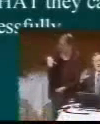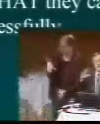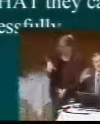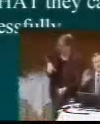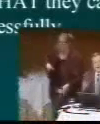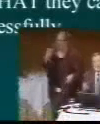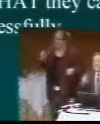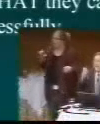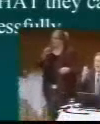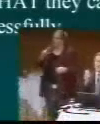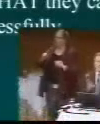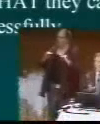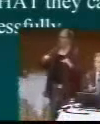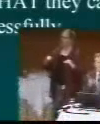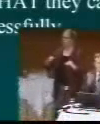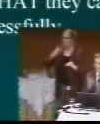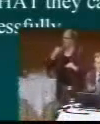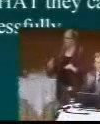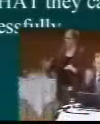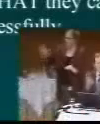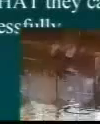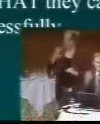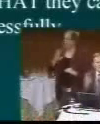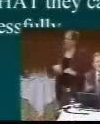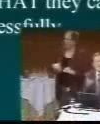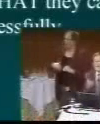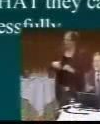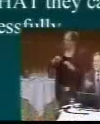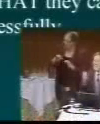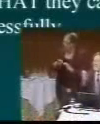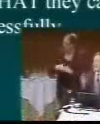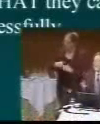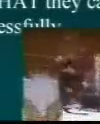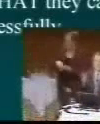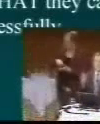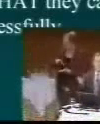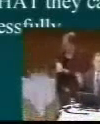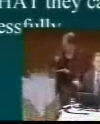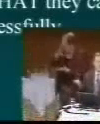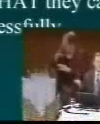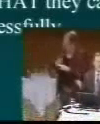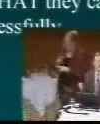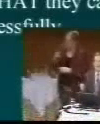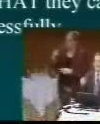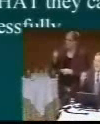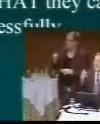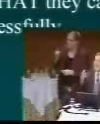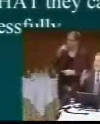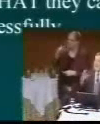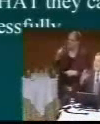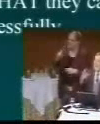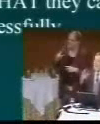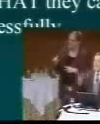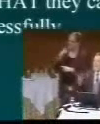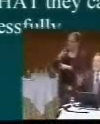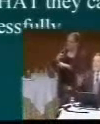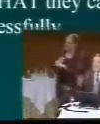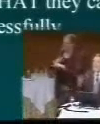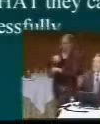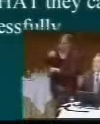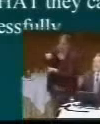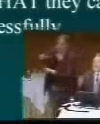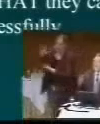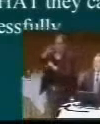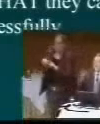now because it was hands-on, it was math about real things, and people were really taught math. And what ruined